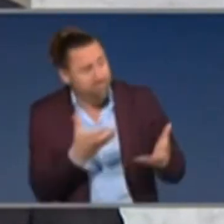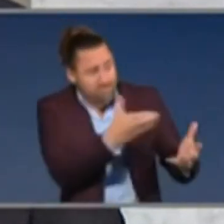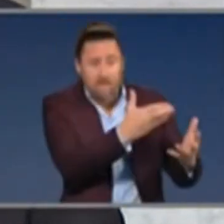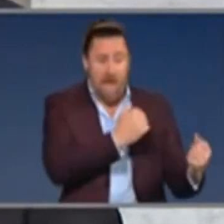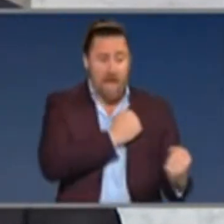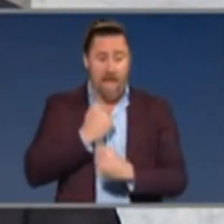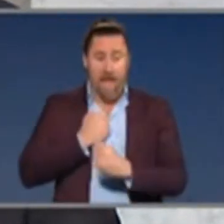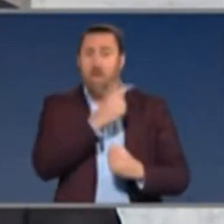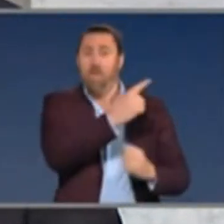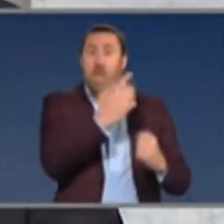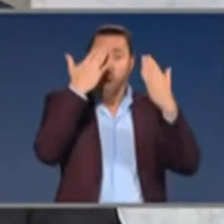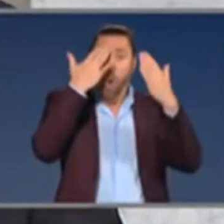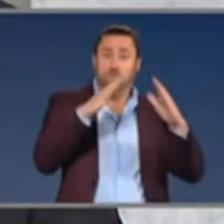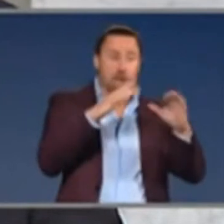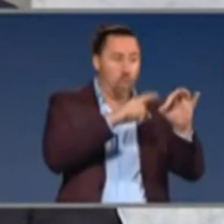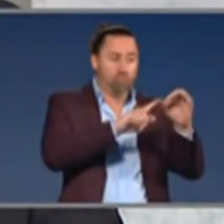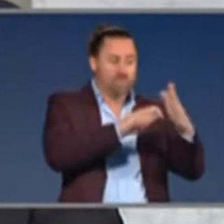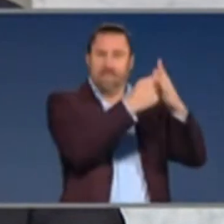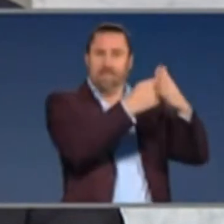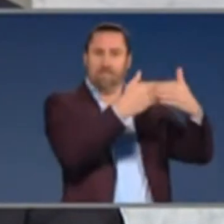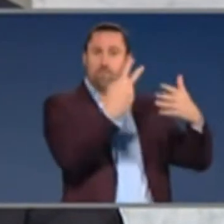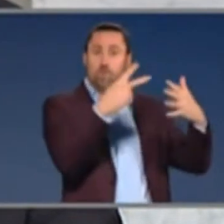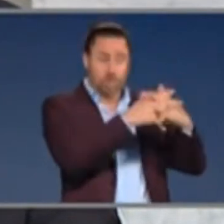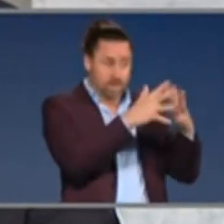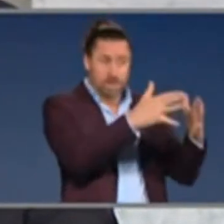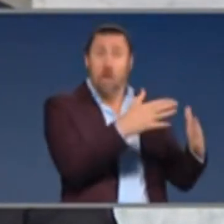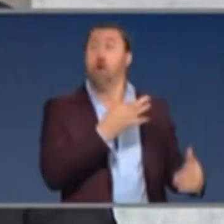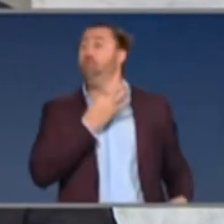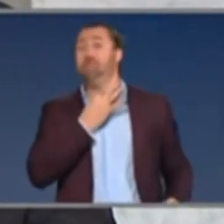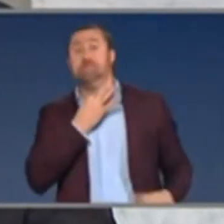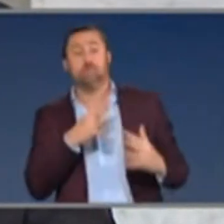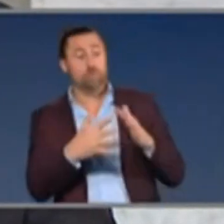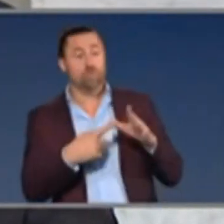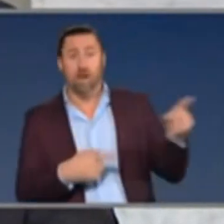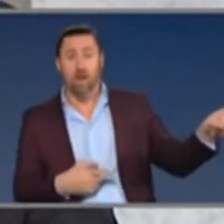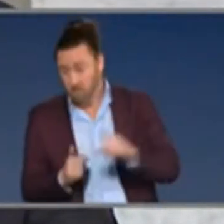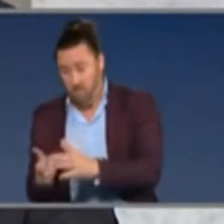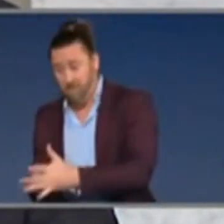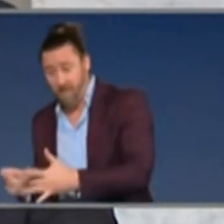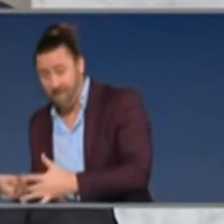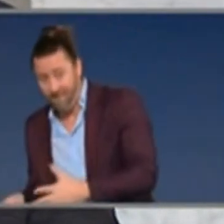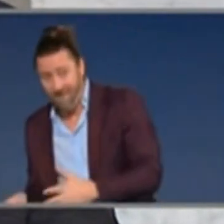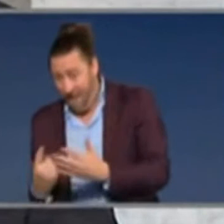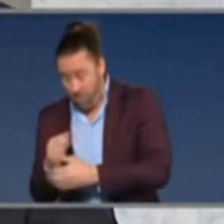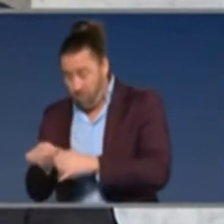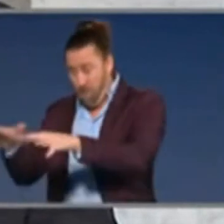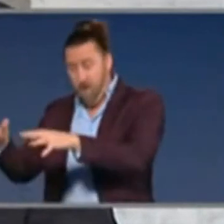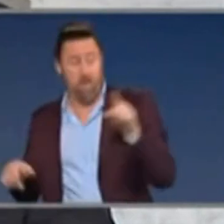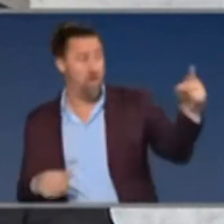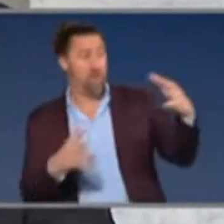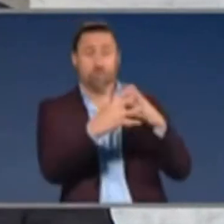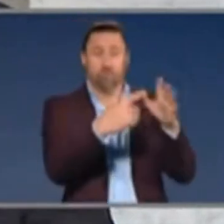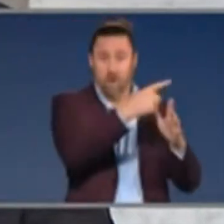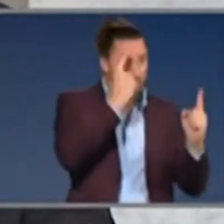quarantine. The biggest risk to Western Australia is the hotel quarantine, as we've seen in Victoria. And we're working hand in